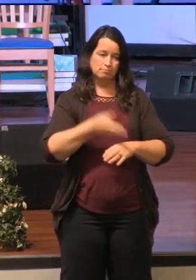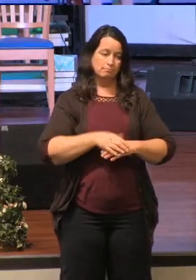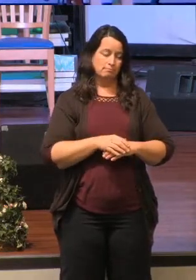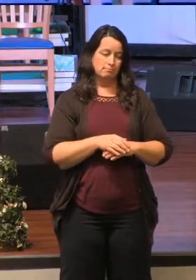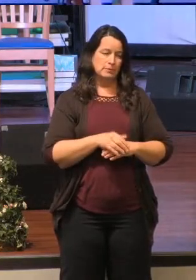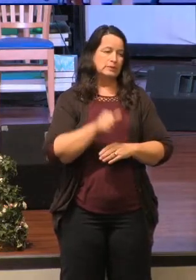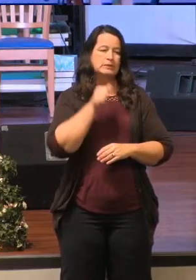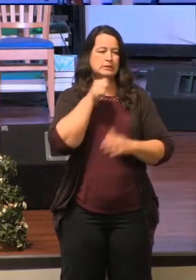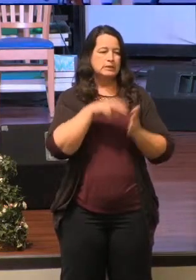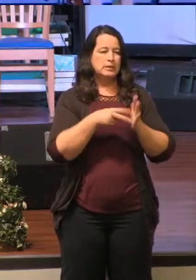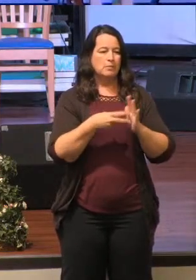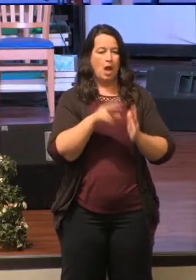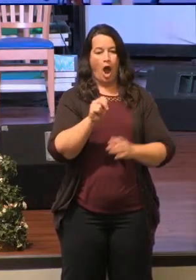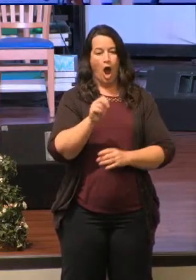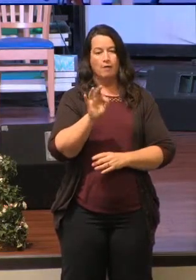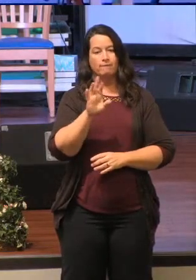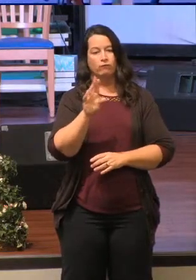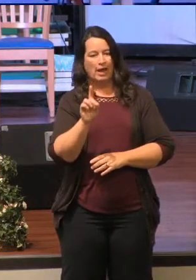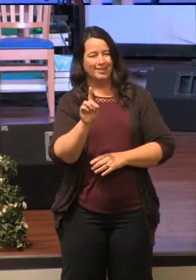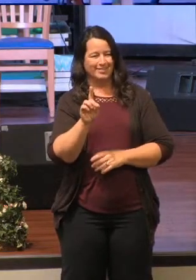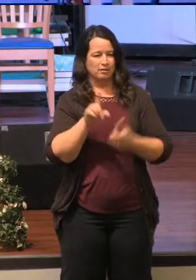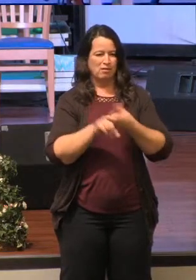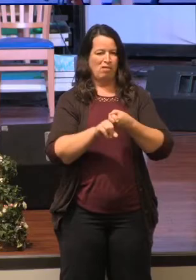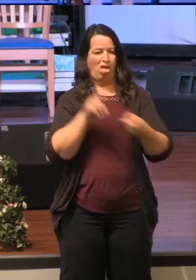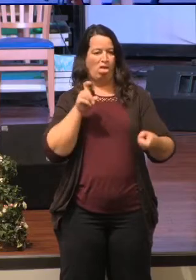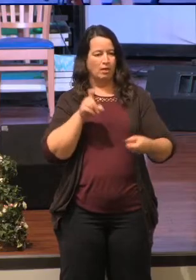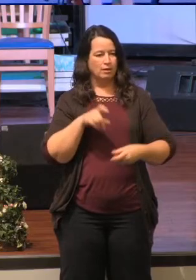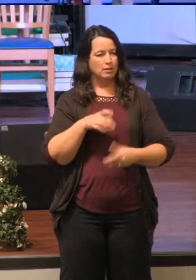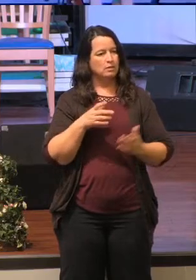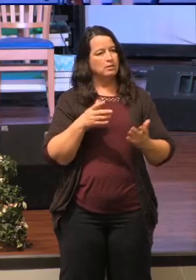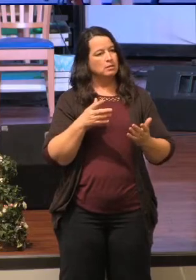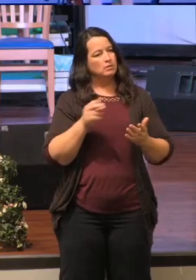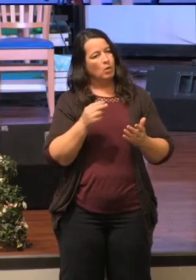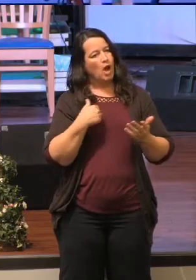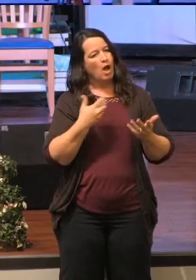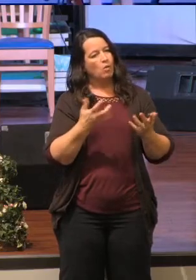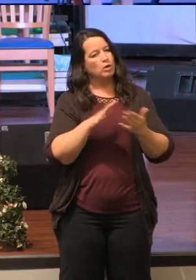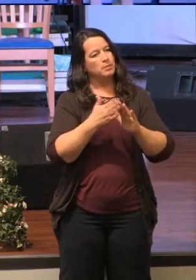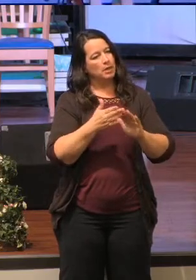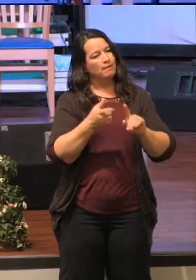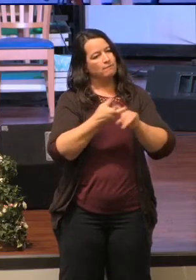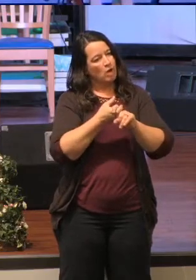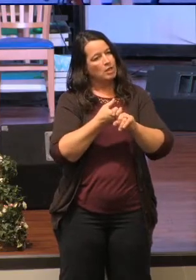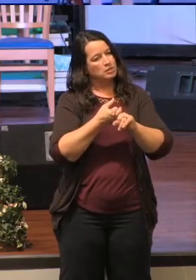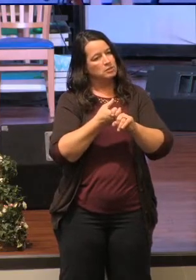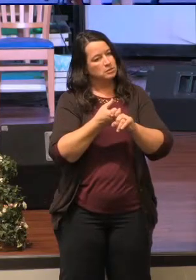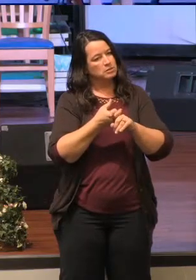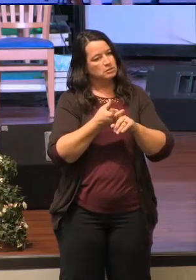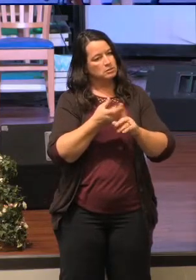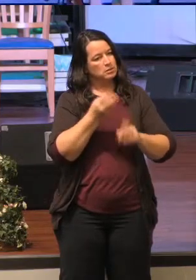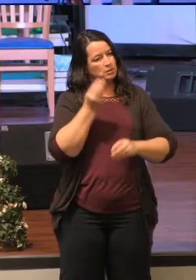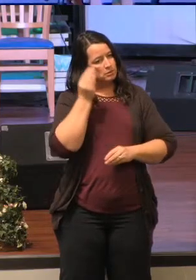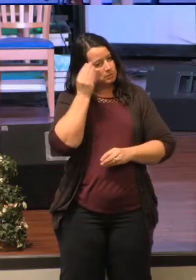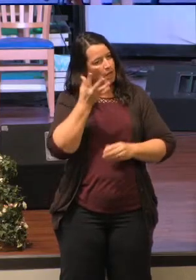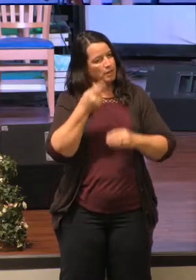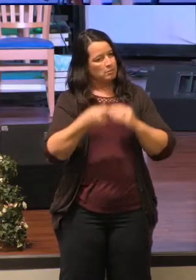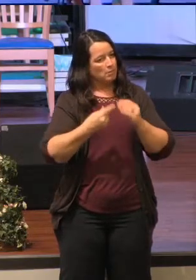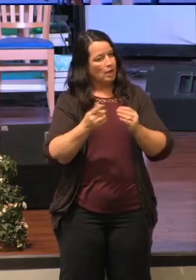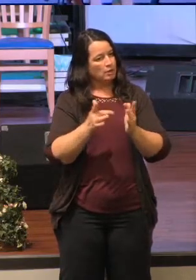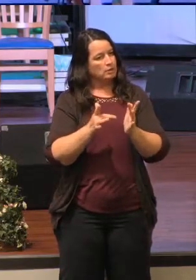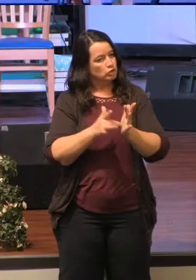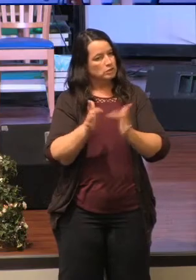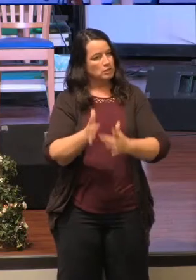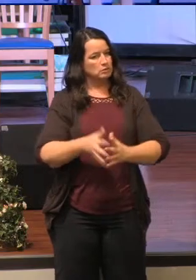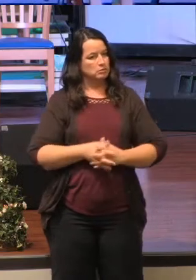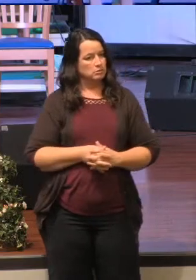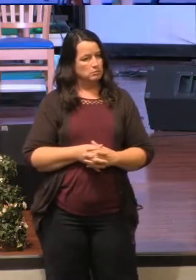them. Friend them so you can tell them about Jesus, just like I wanted to tell the little sales girl about Jesus. What accord has Christ with